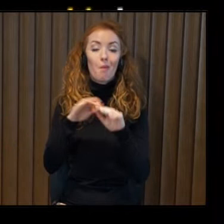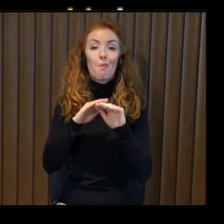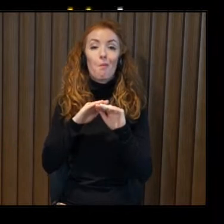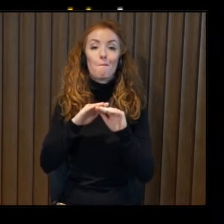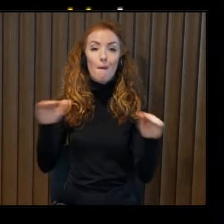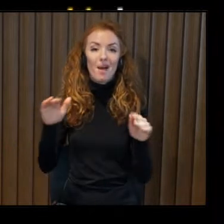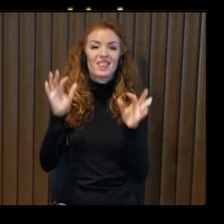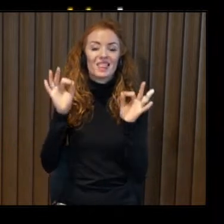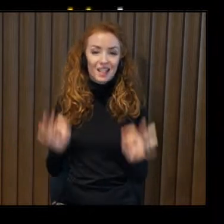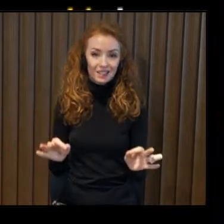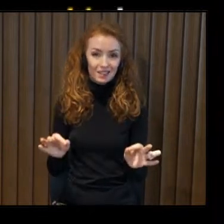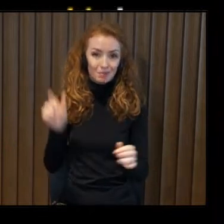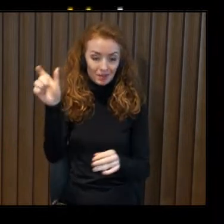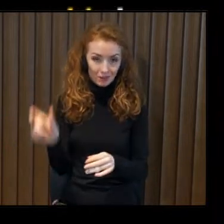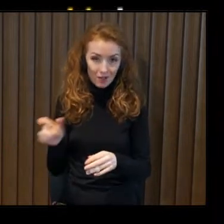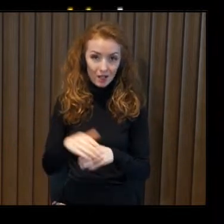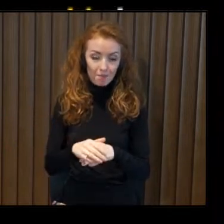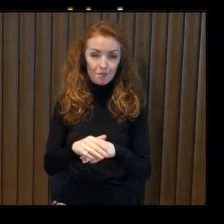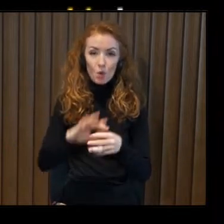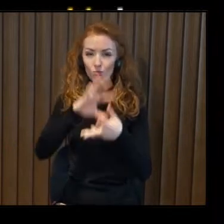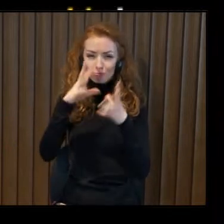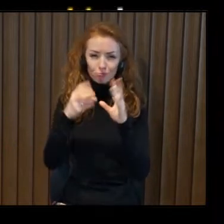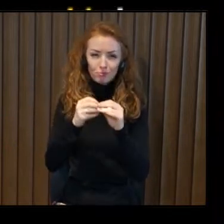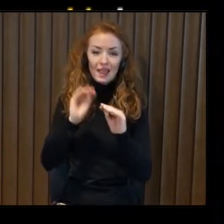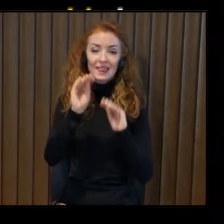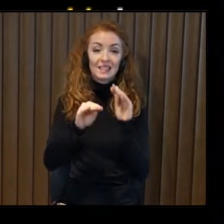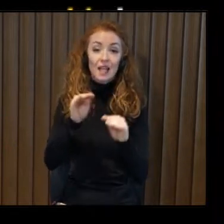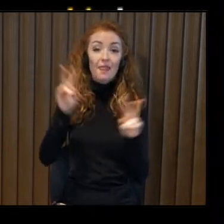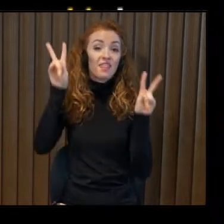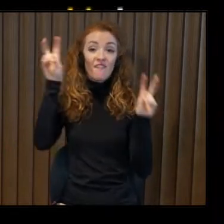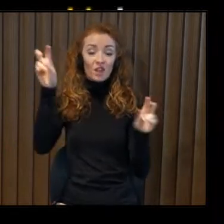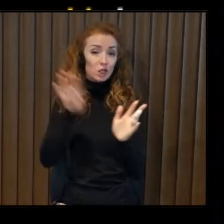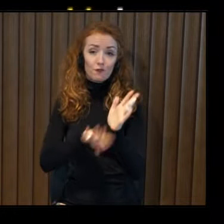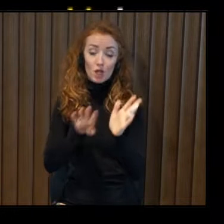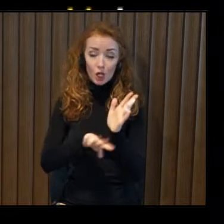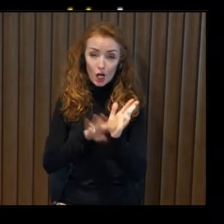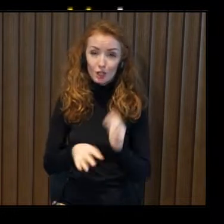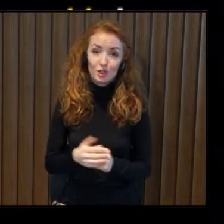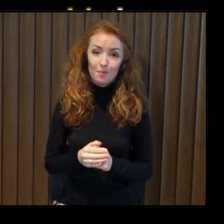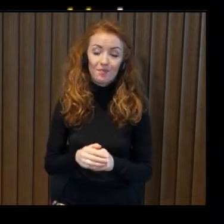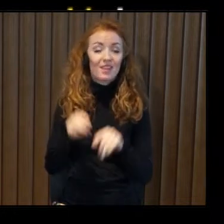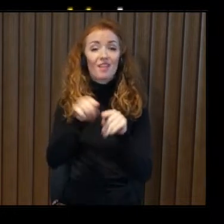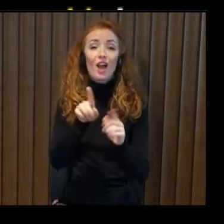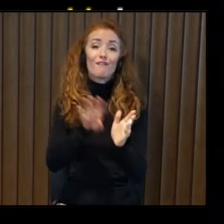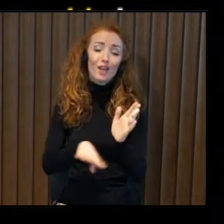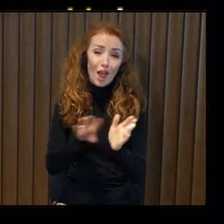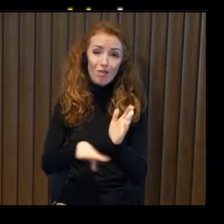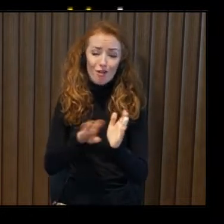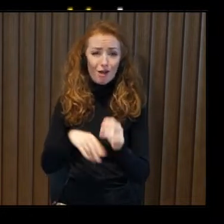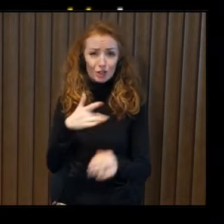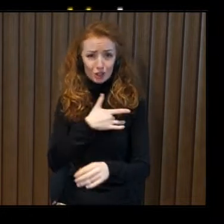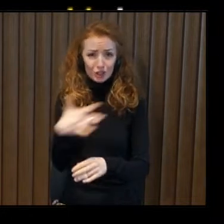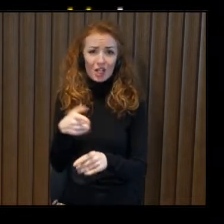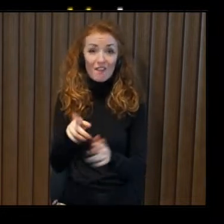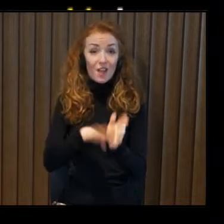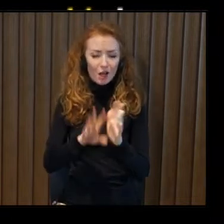the definition of universal design is kind of simple and it's kind of scary in its simplicity because it seems like it's so easy, but it basically comes